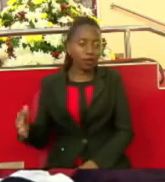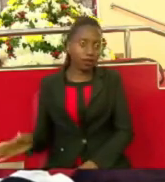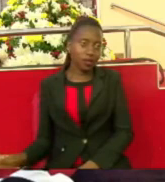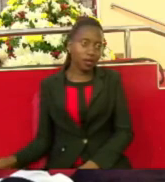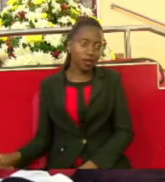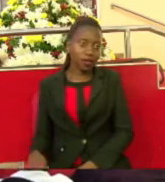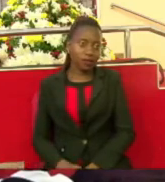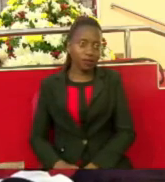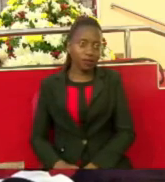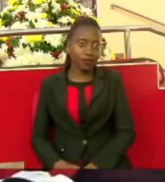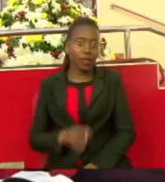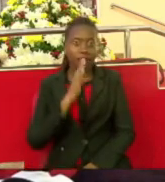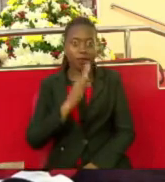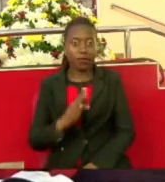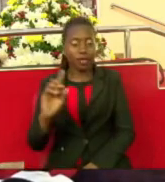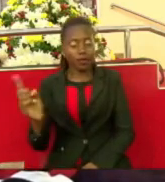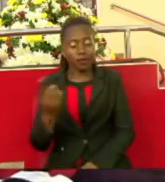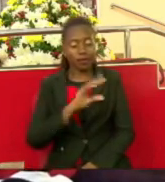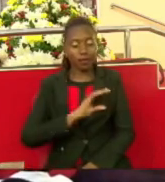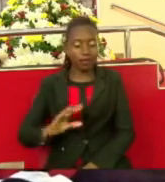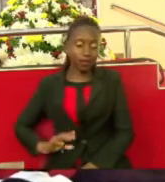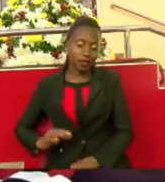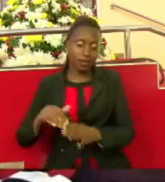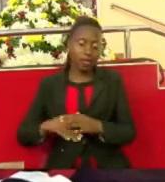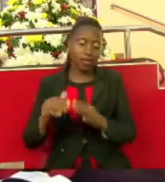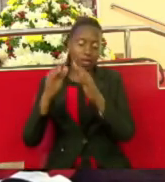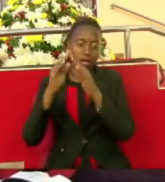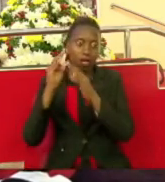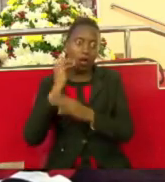Be the first Christian in your home.